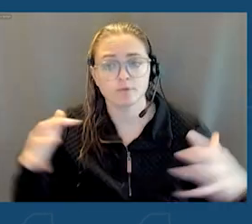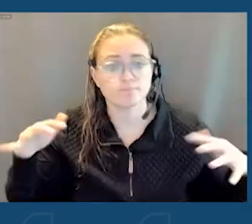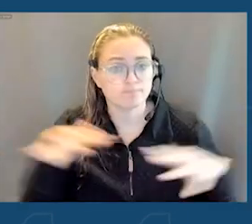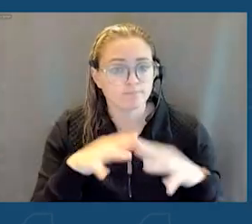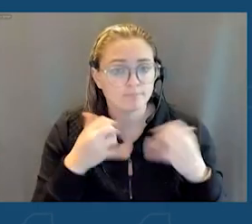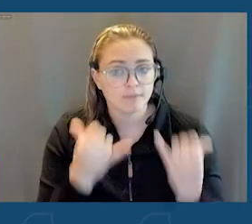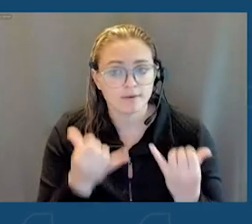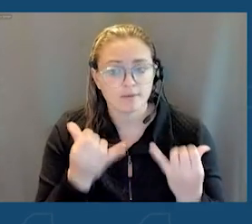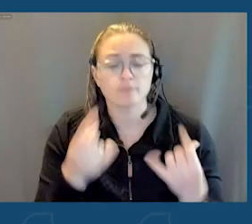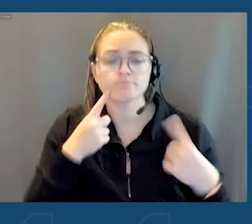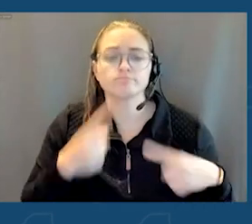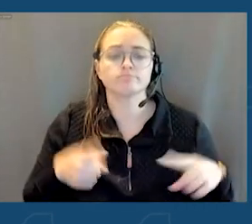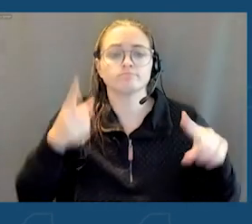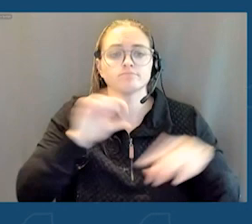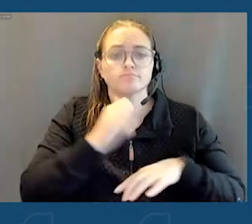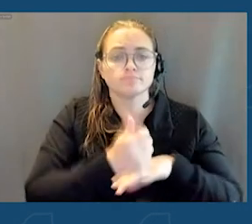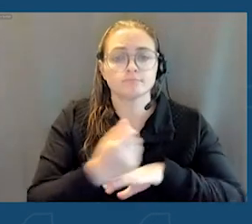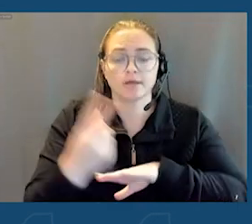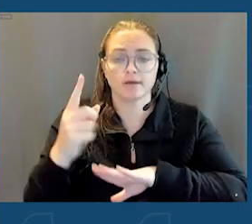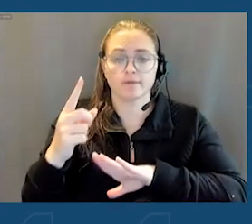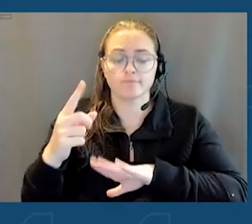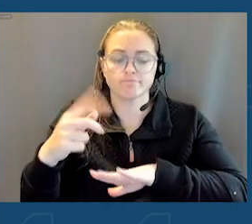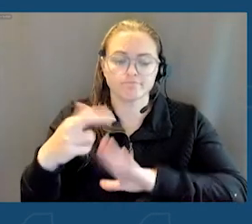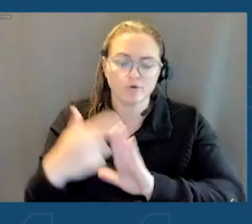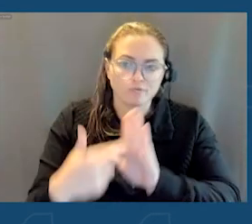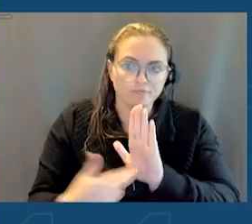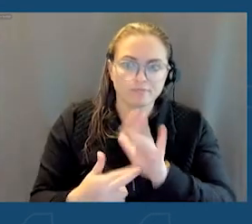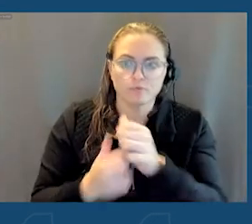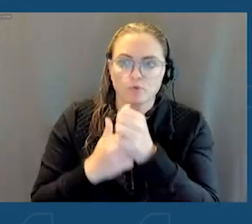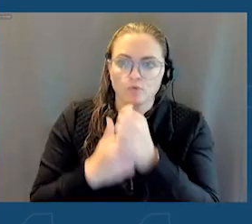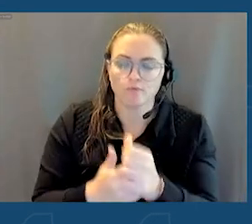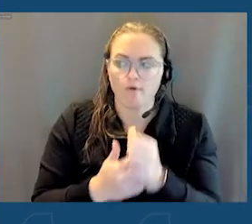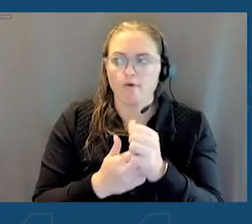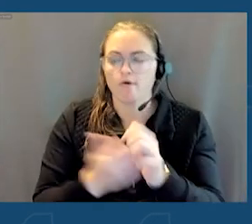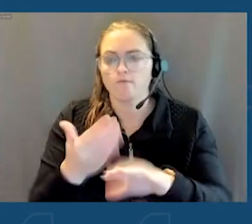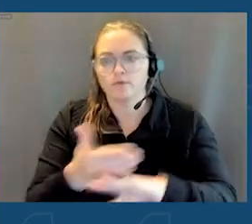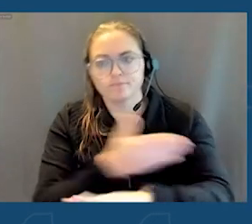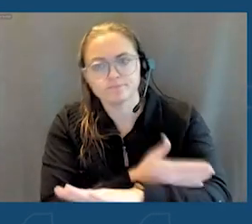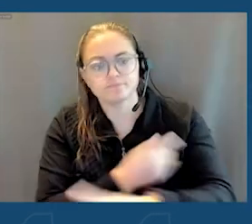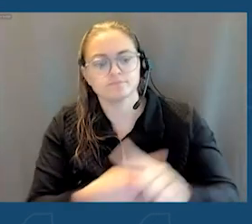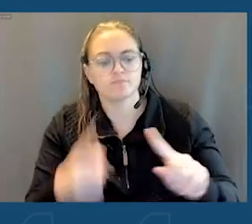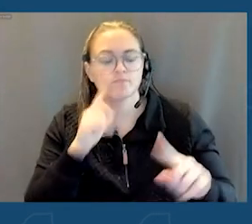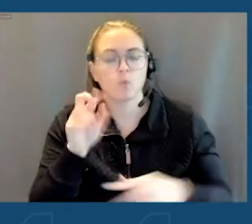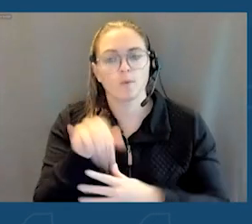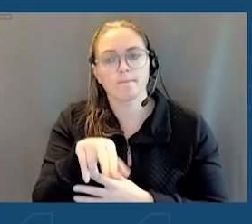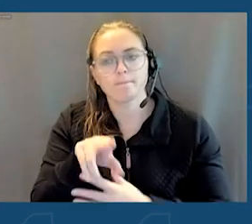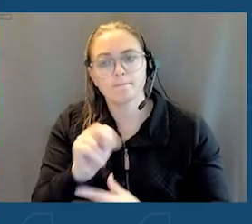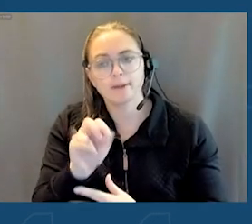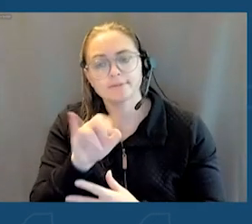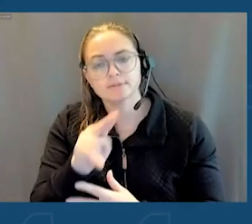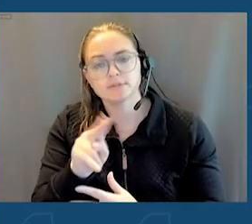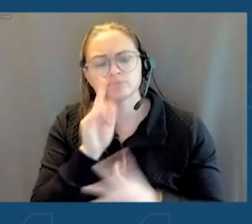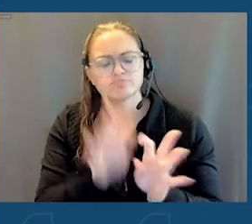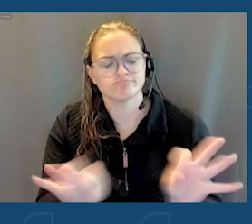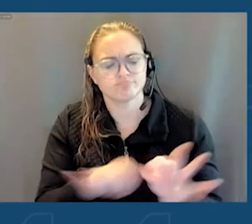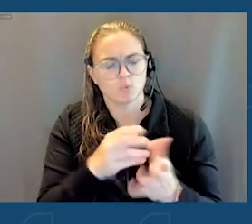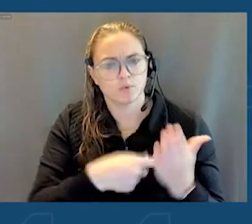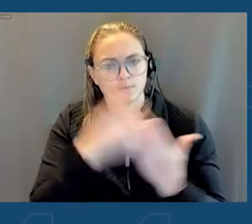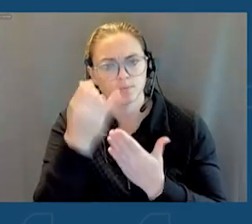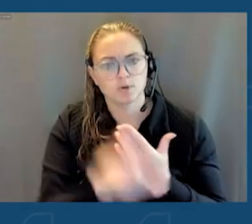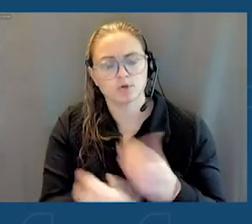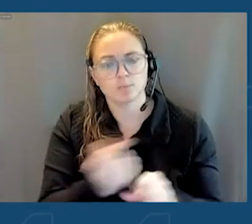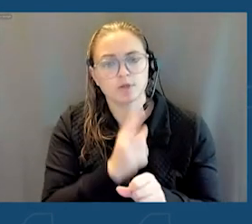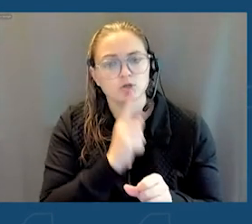to announce a set of principles to guide the rehabilitation of Penn Station, an essential project to ensure